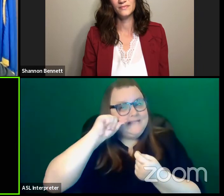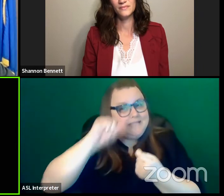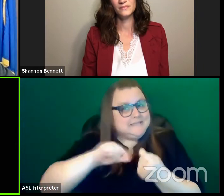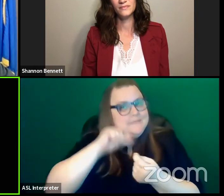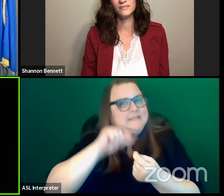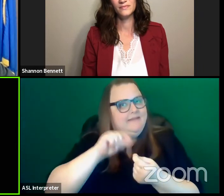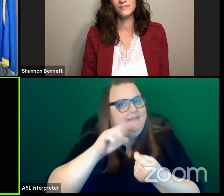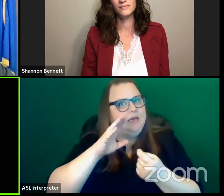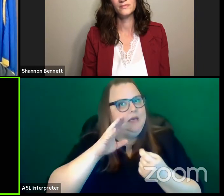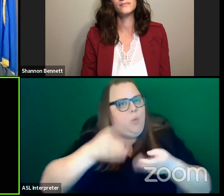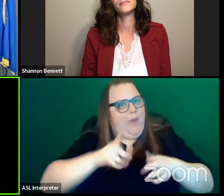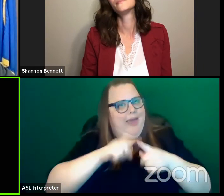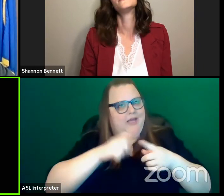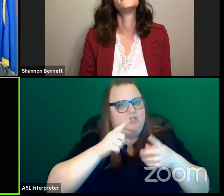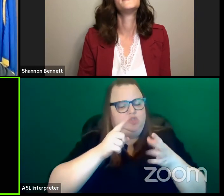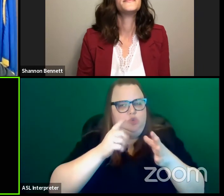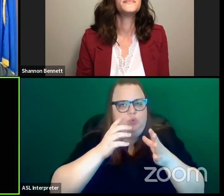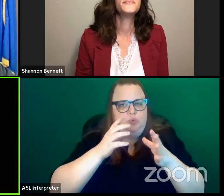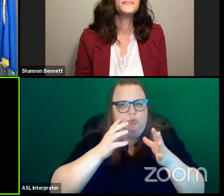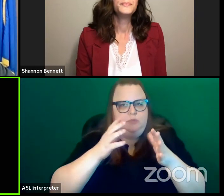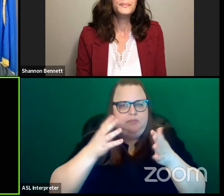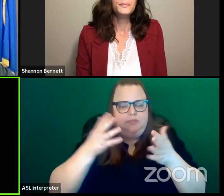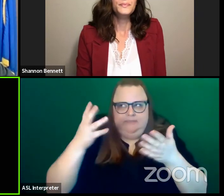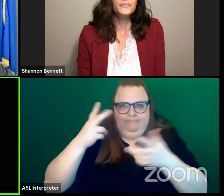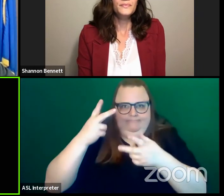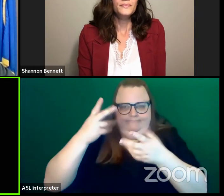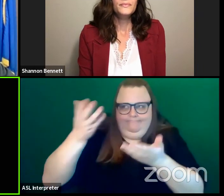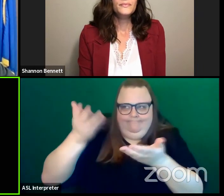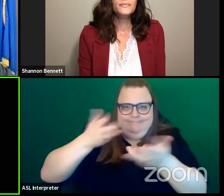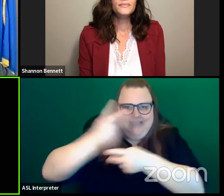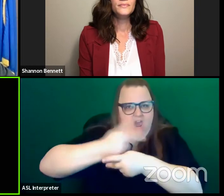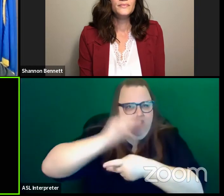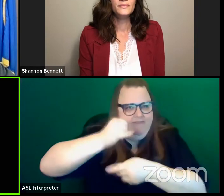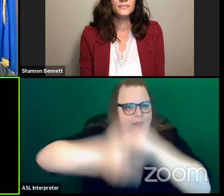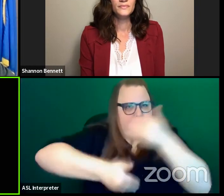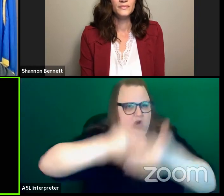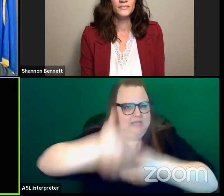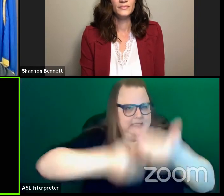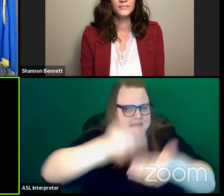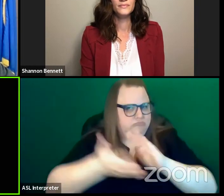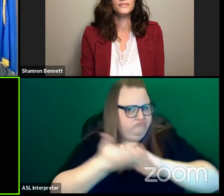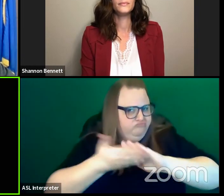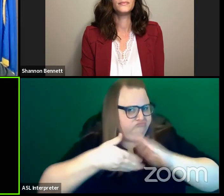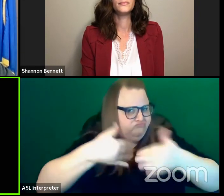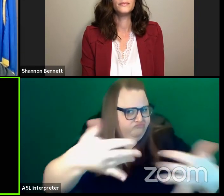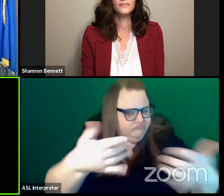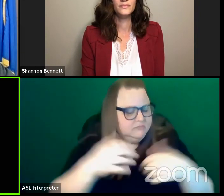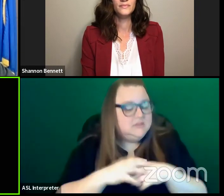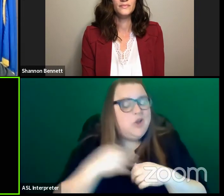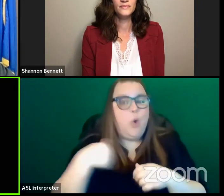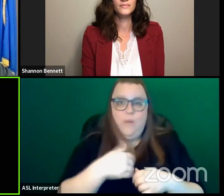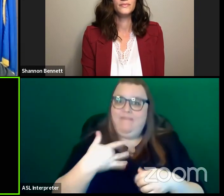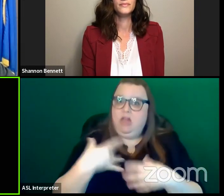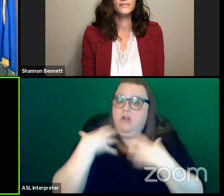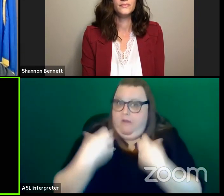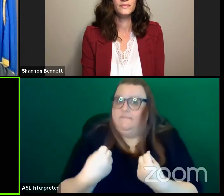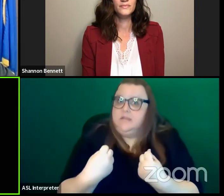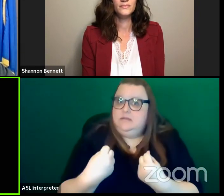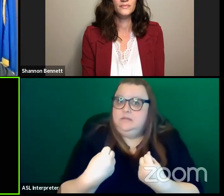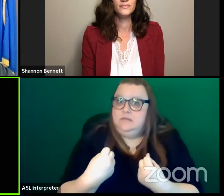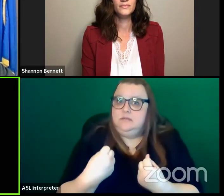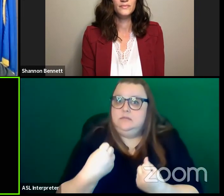moderating that particular process. And so we feel really confident in understanding and communicating both